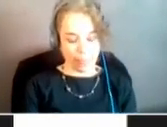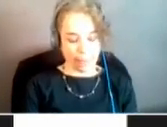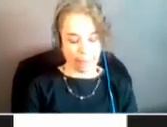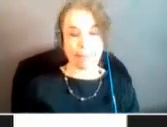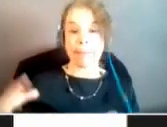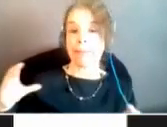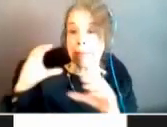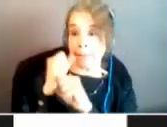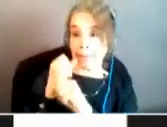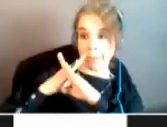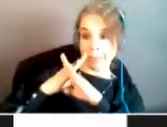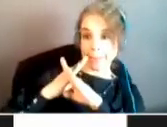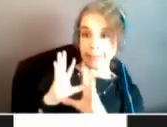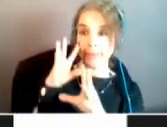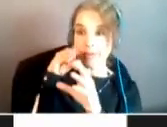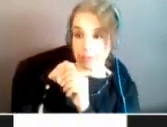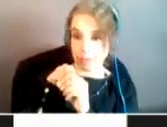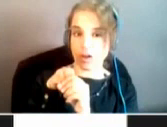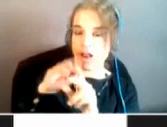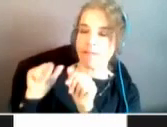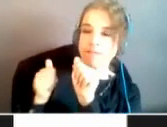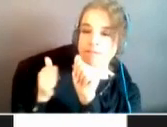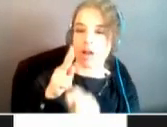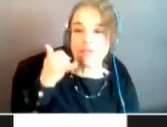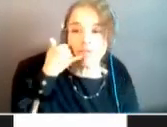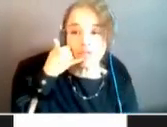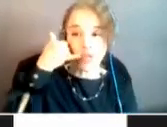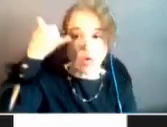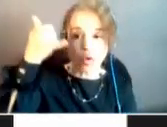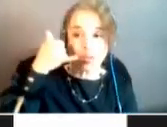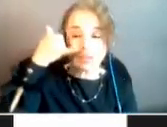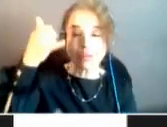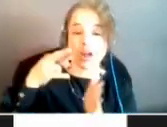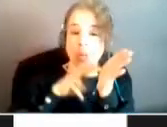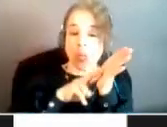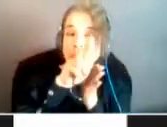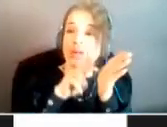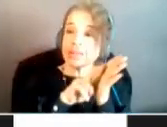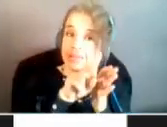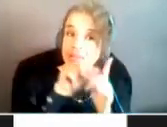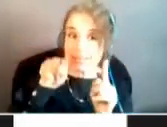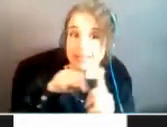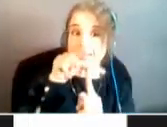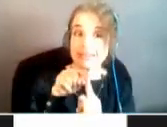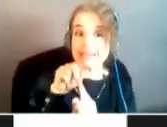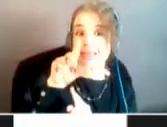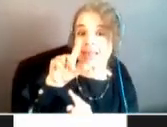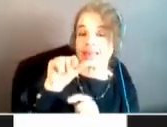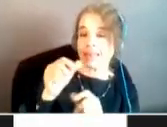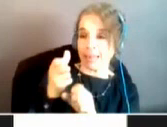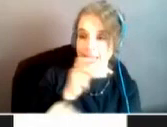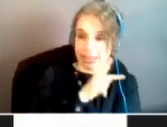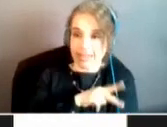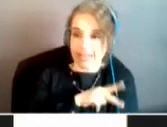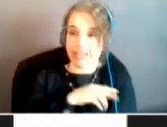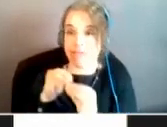Brief interventions also would include follow-up phone calls. Research has shown that when at-risk patients receive